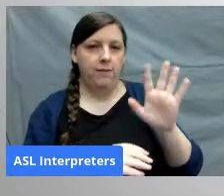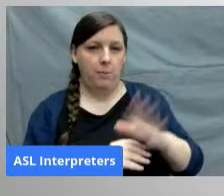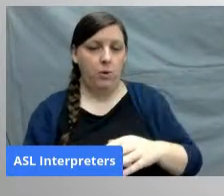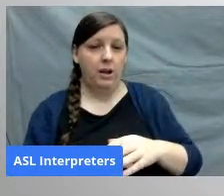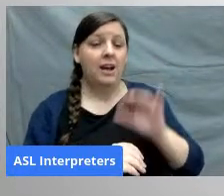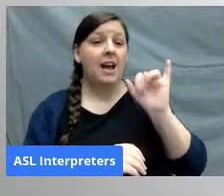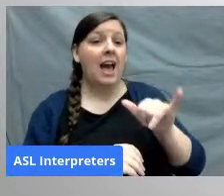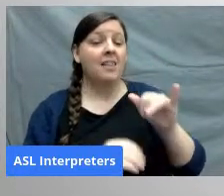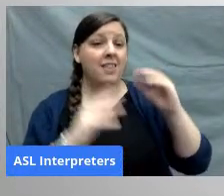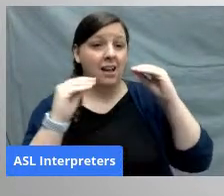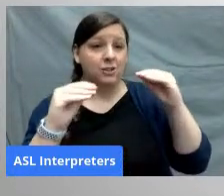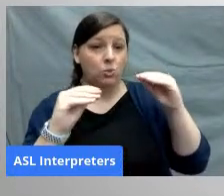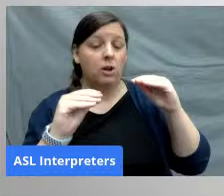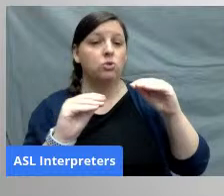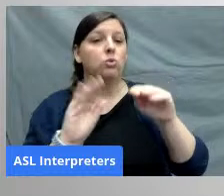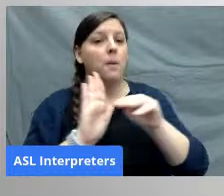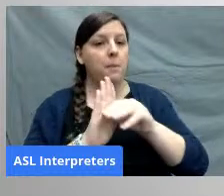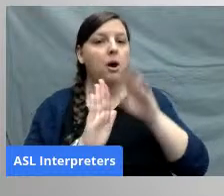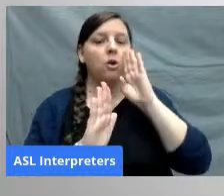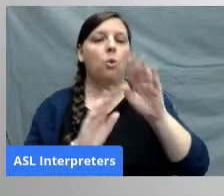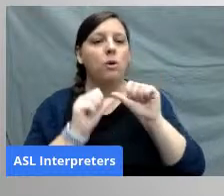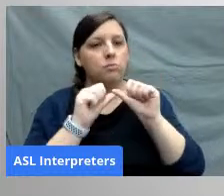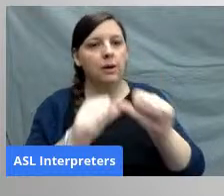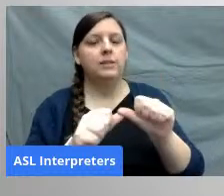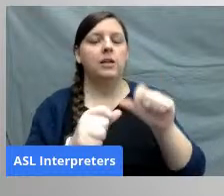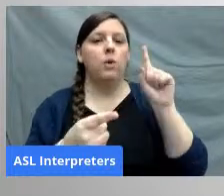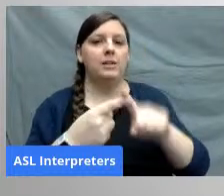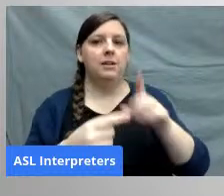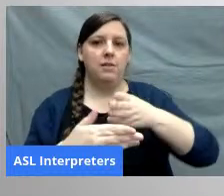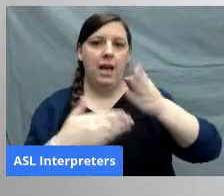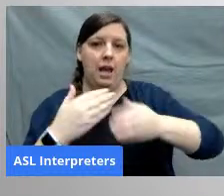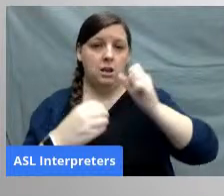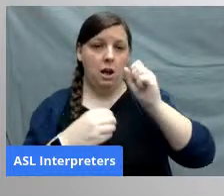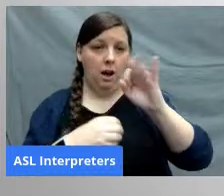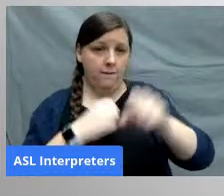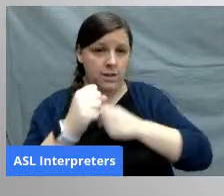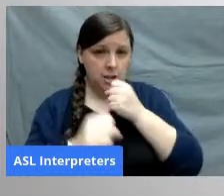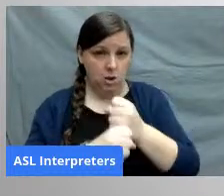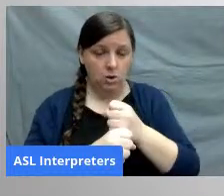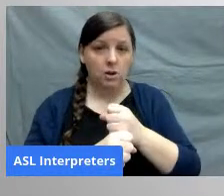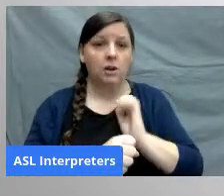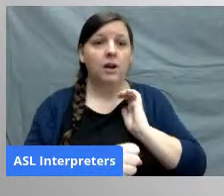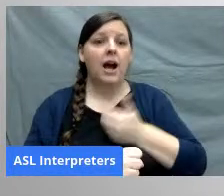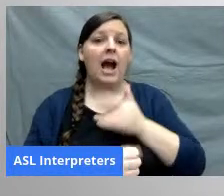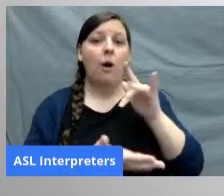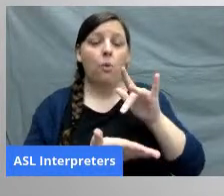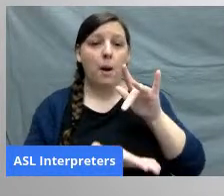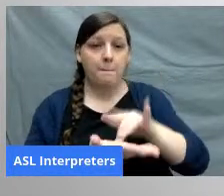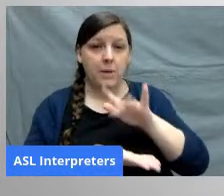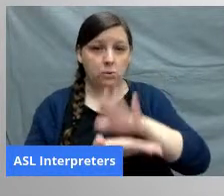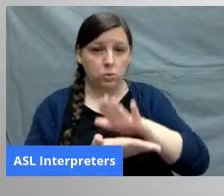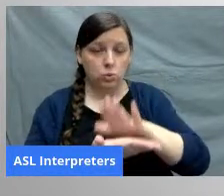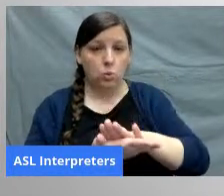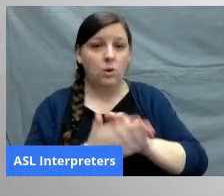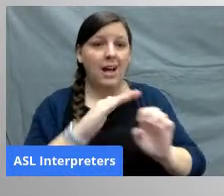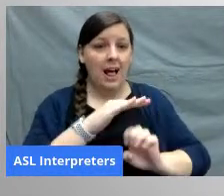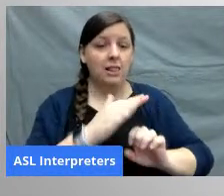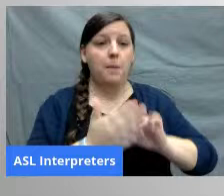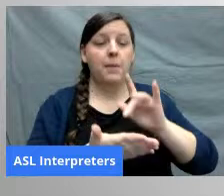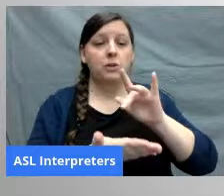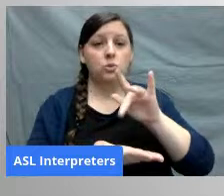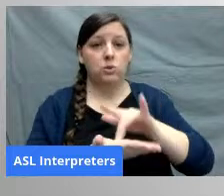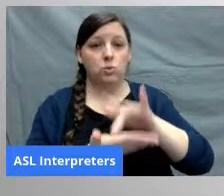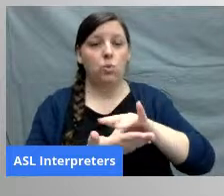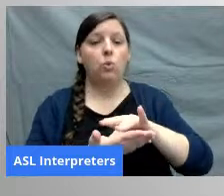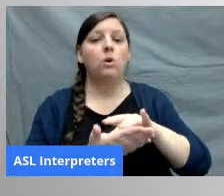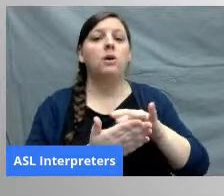will last until the end of the school year. Our elementary and our middle school bell schedules will remain the same. Our high